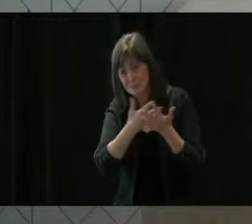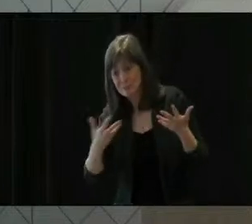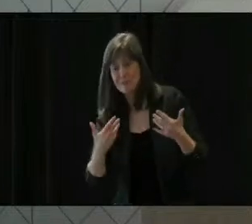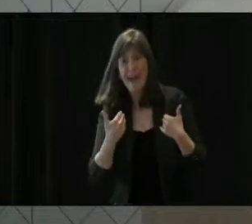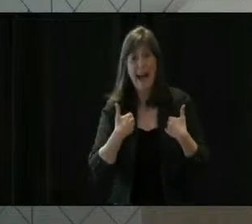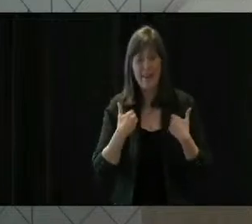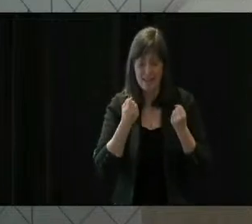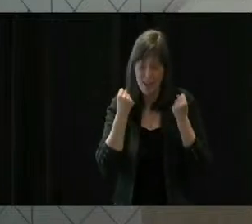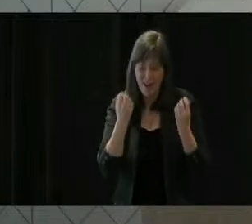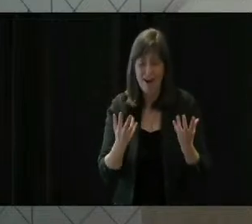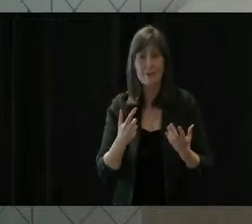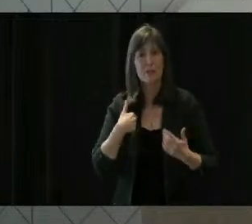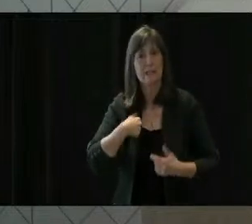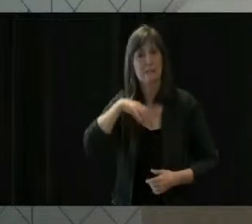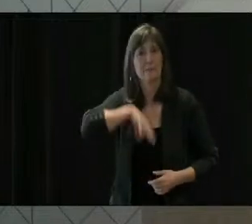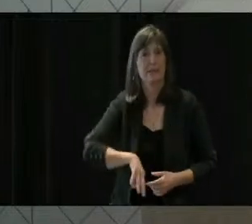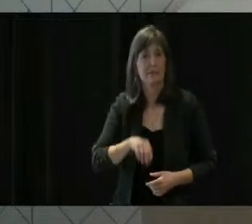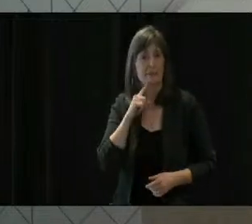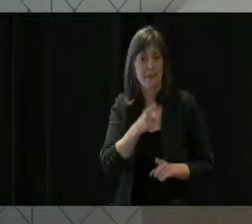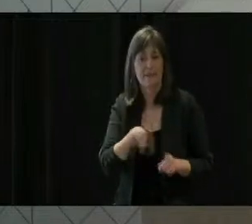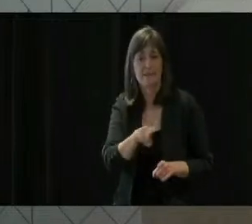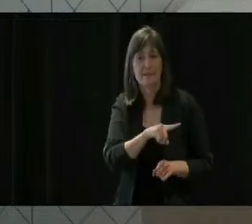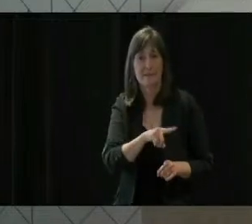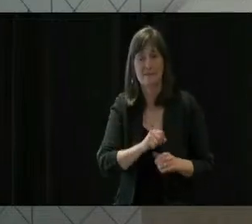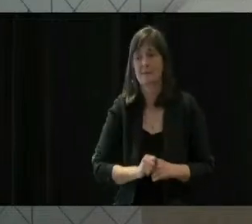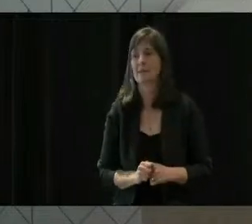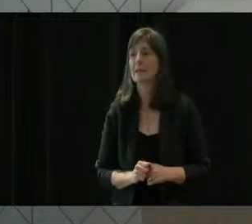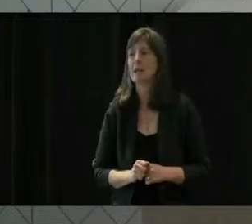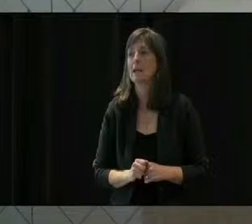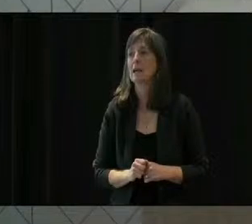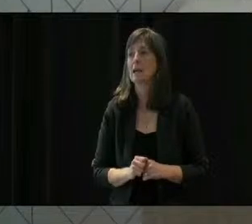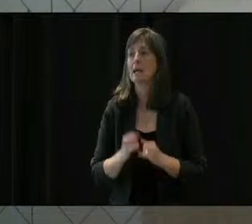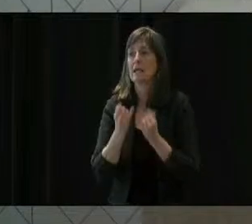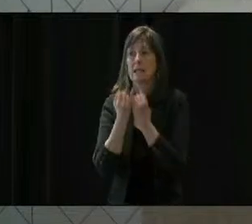Our next question comes from Antonia Whalen of The Independent.